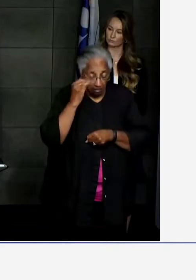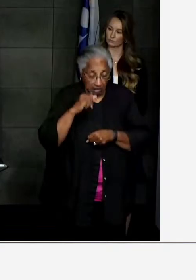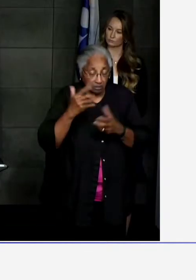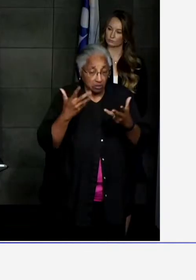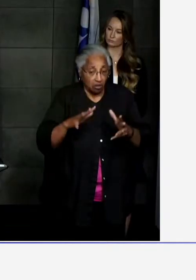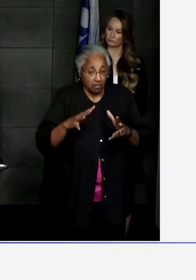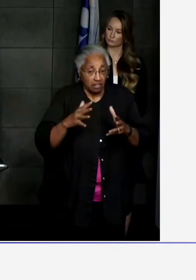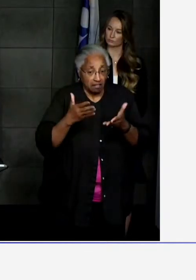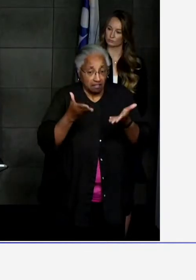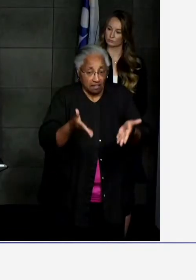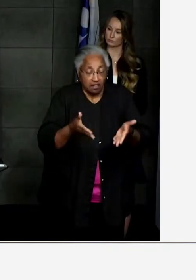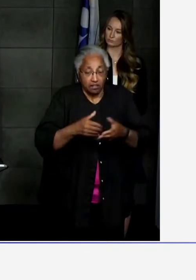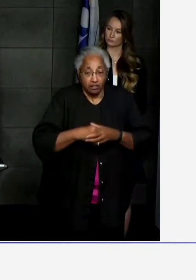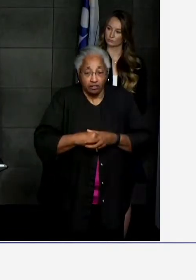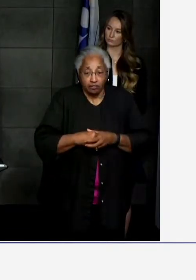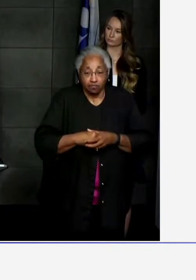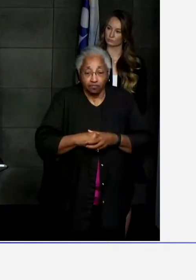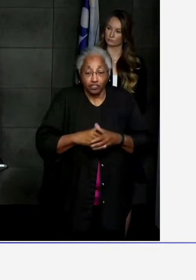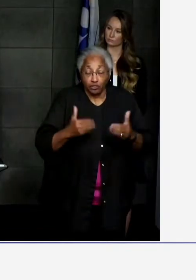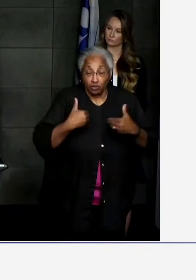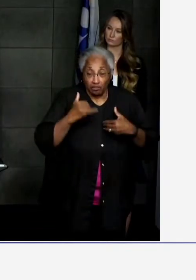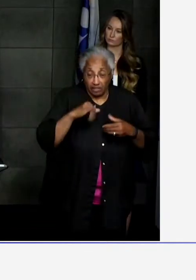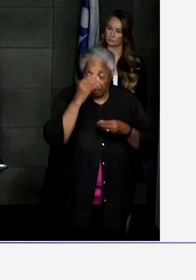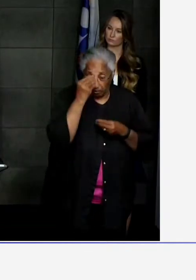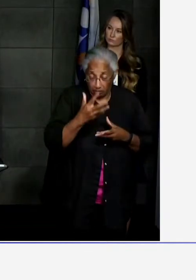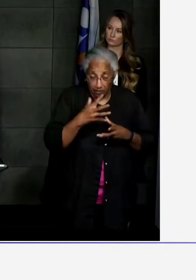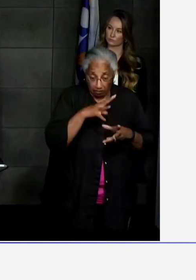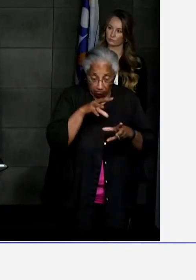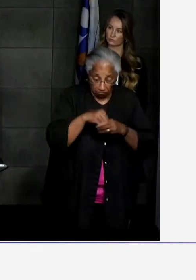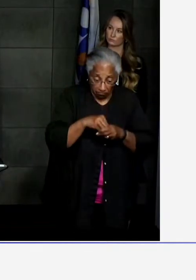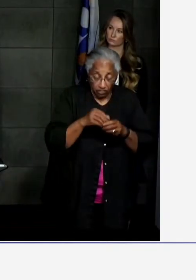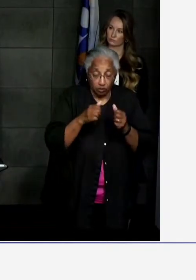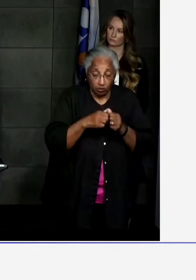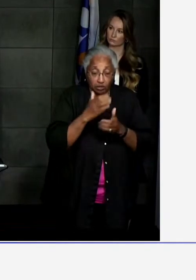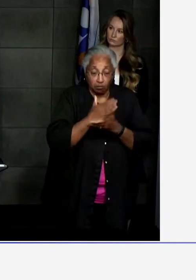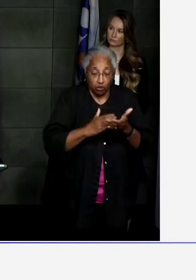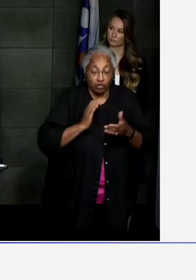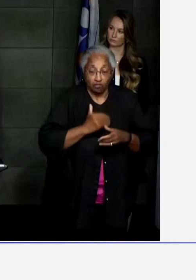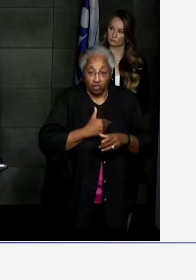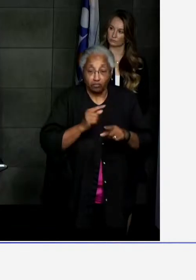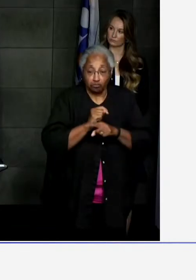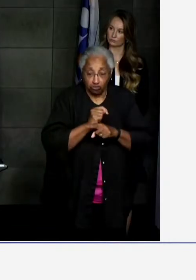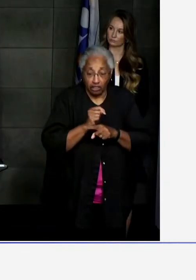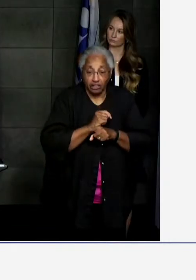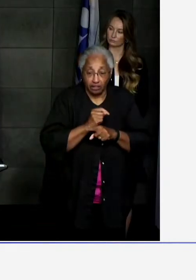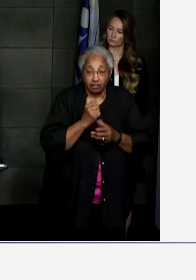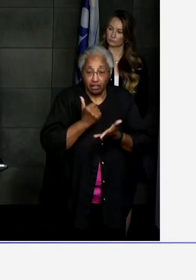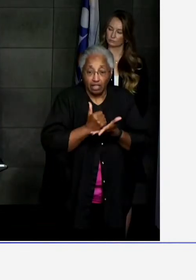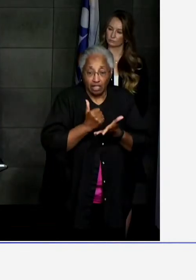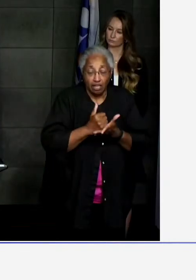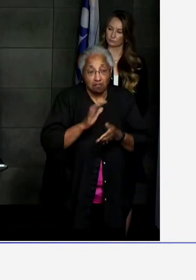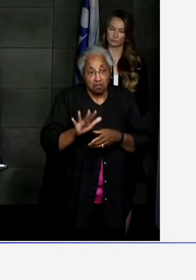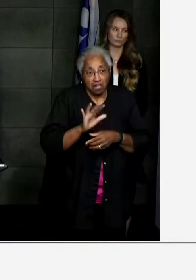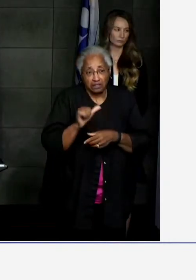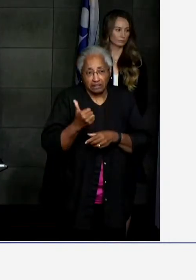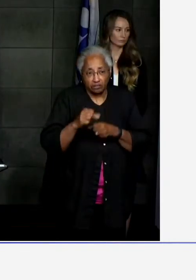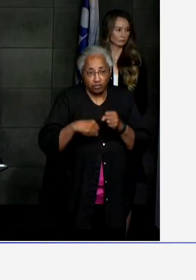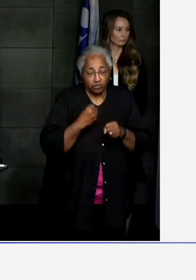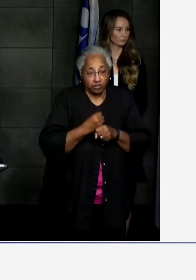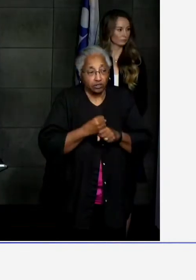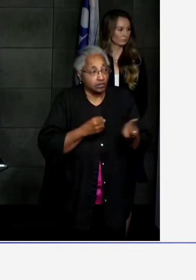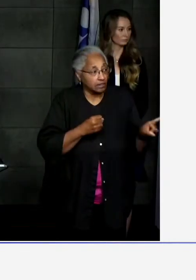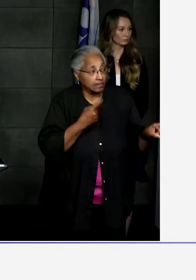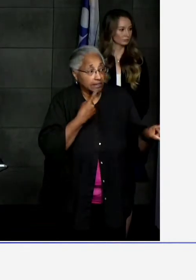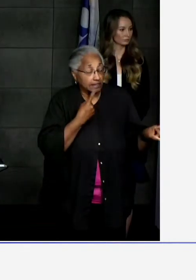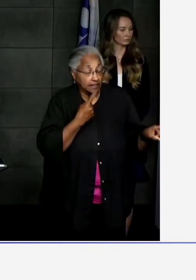for the whole time. So, having that as part of the exercise has helped for about a decade. Yeah. And to the point, I